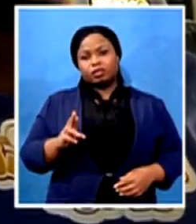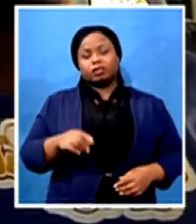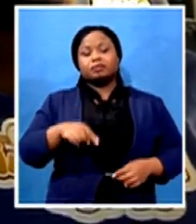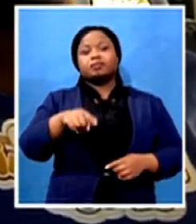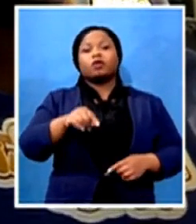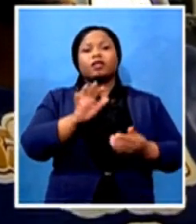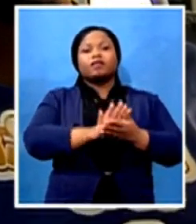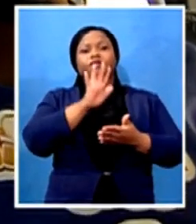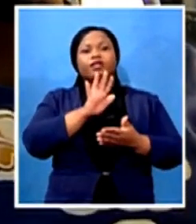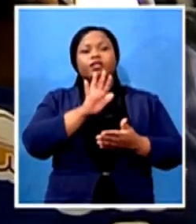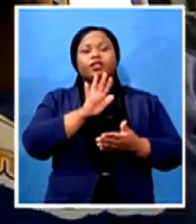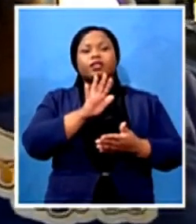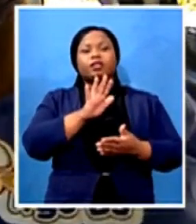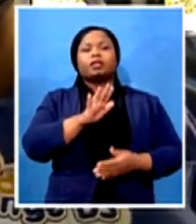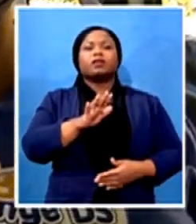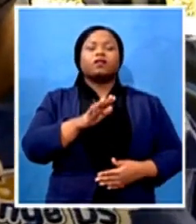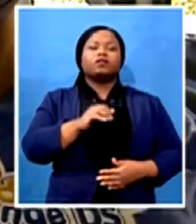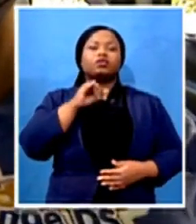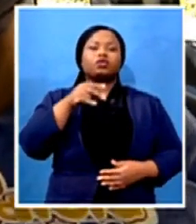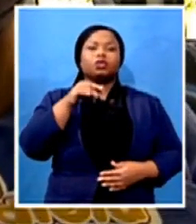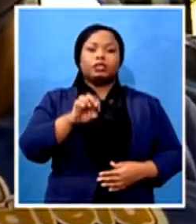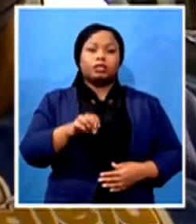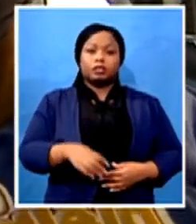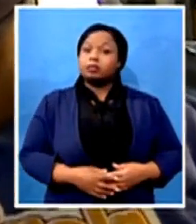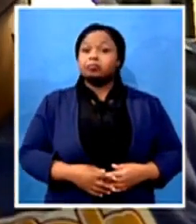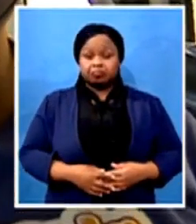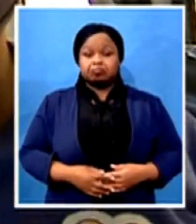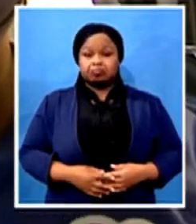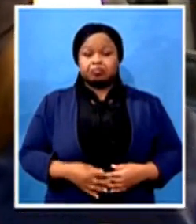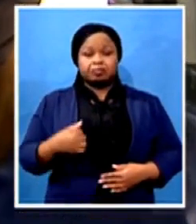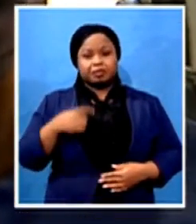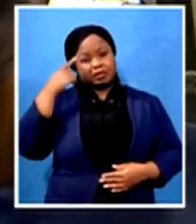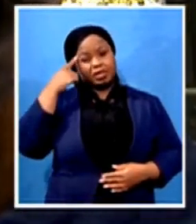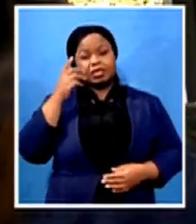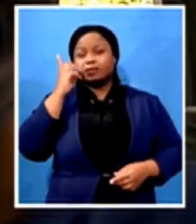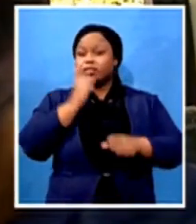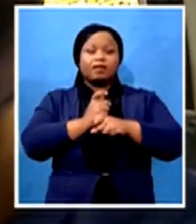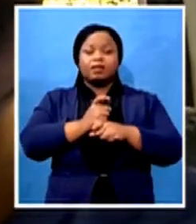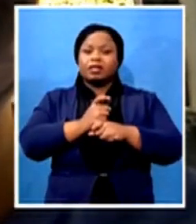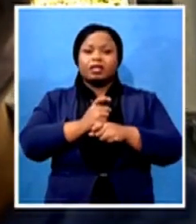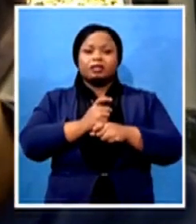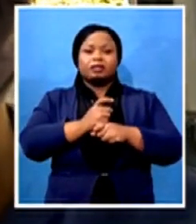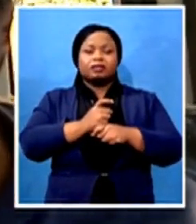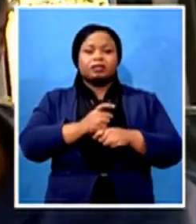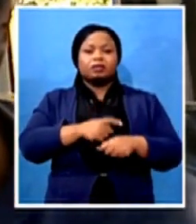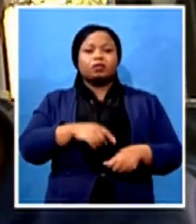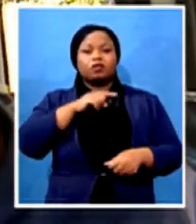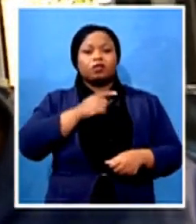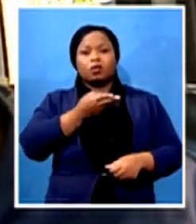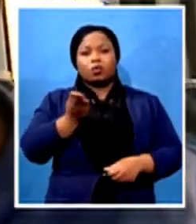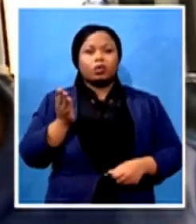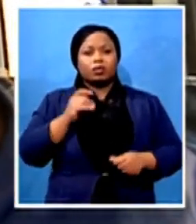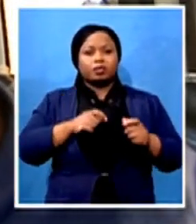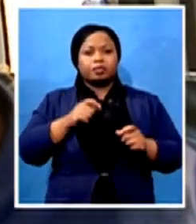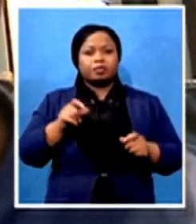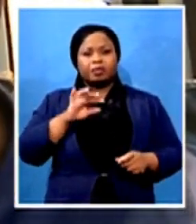of June. And I really suspect that it's going to be a very difficult task for everyone. I don't think many people at this stage are